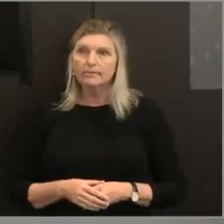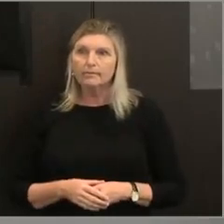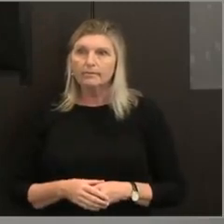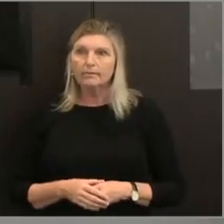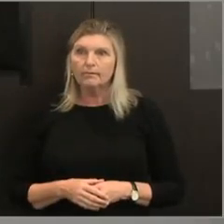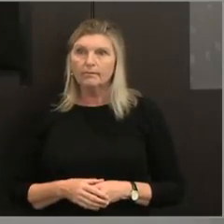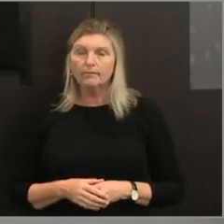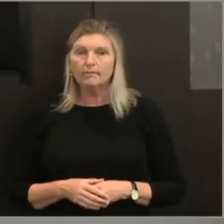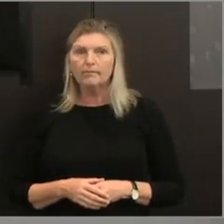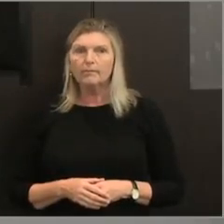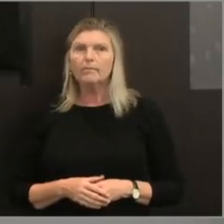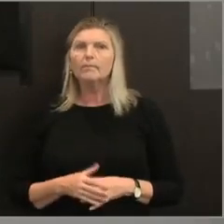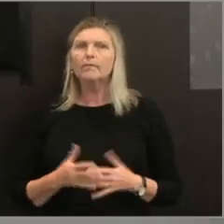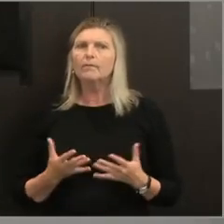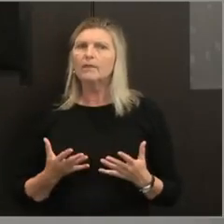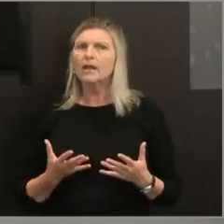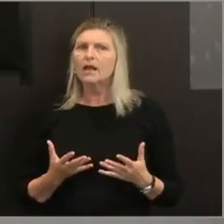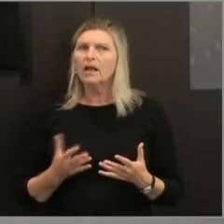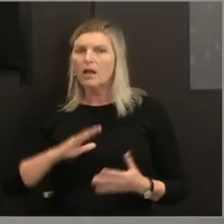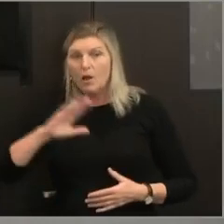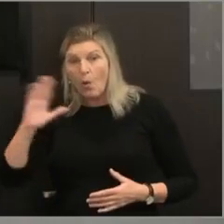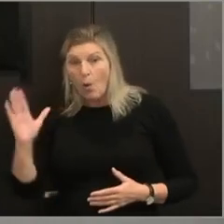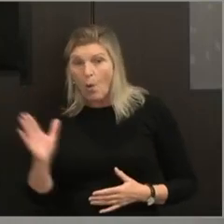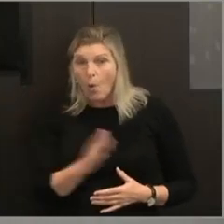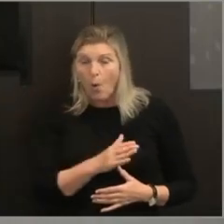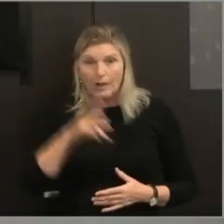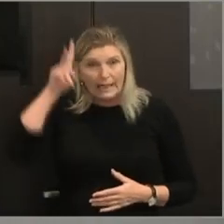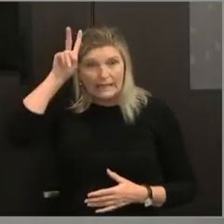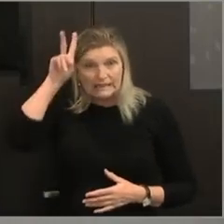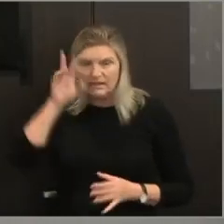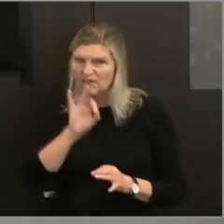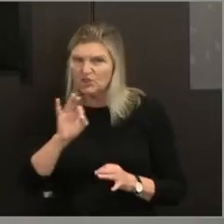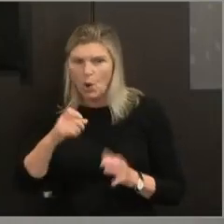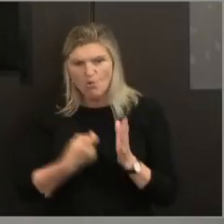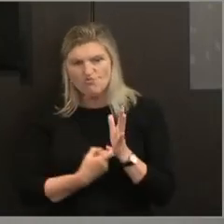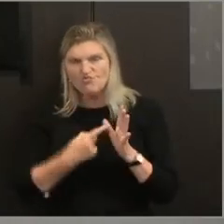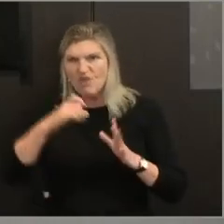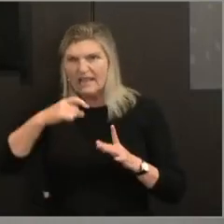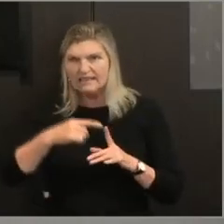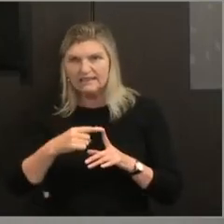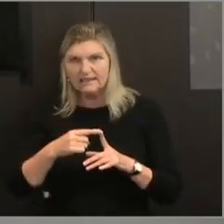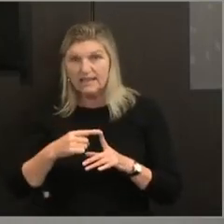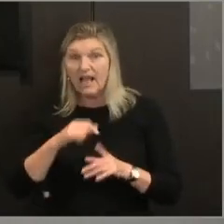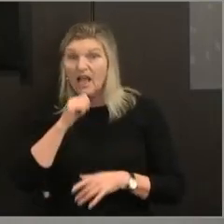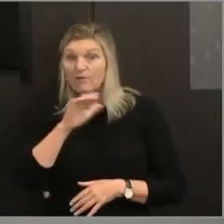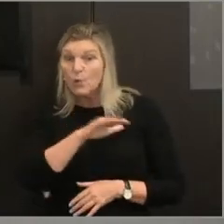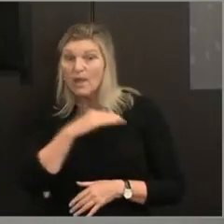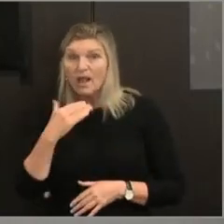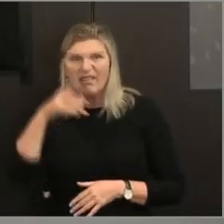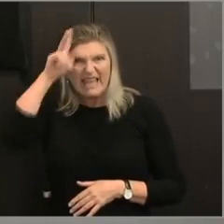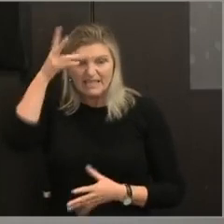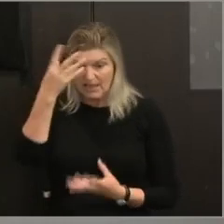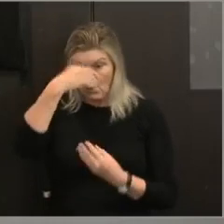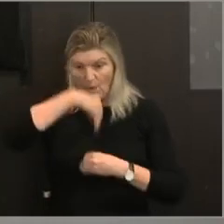the Indian there is in the race should be dead. Kill the Indian in him and save the